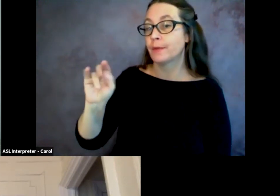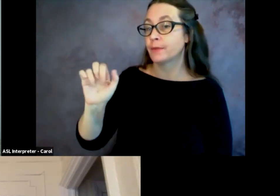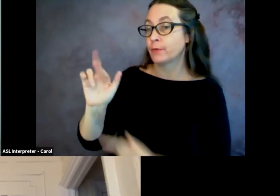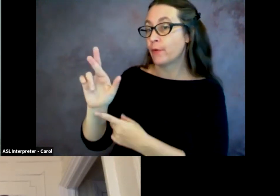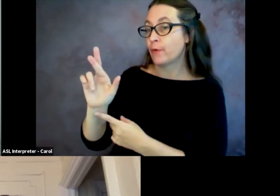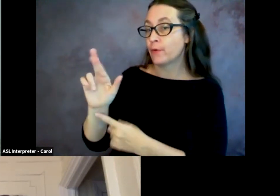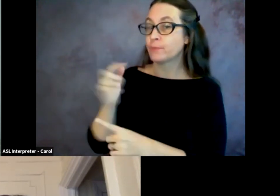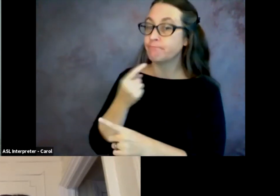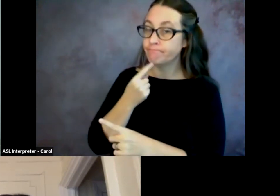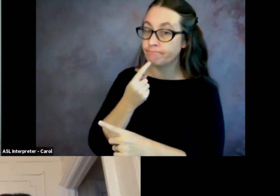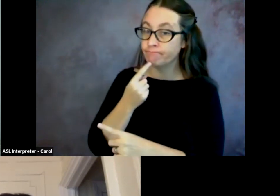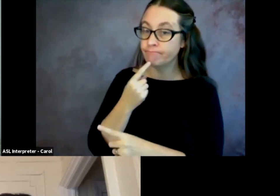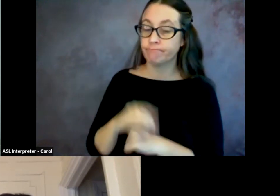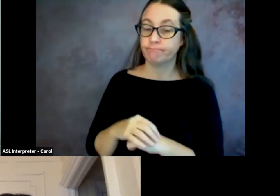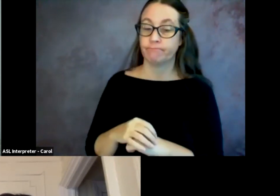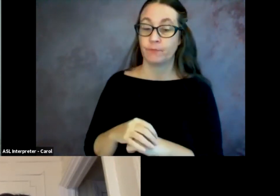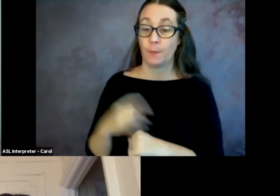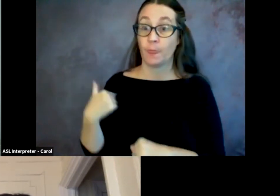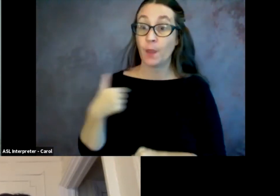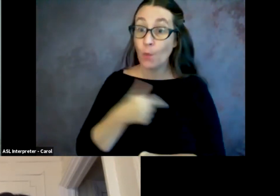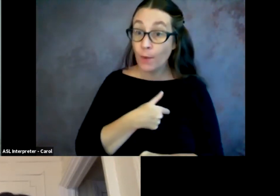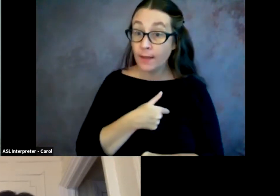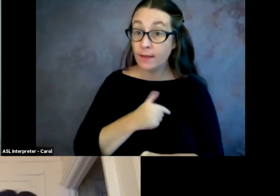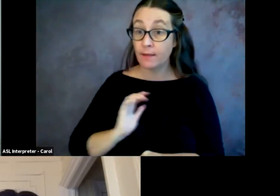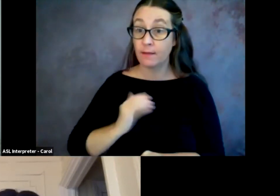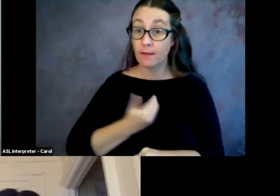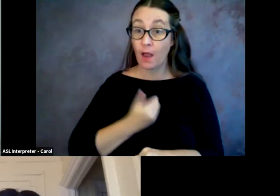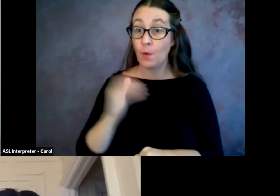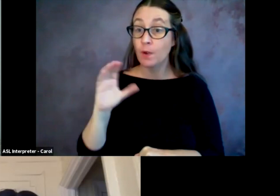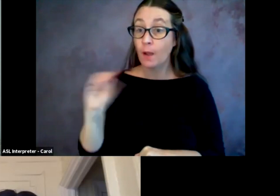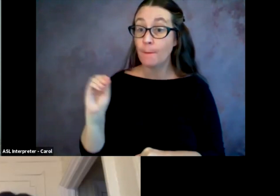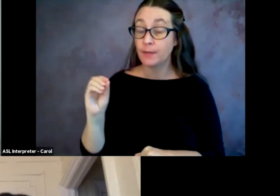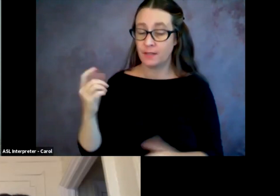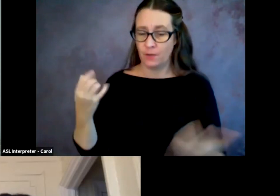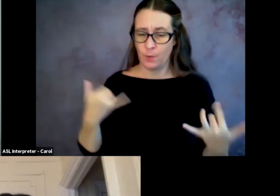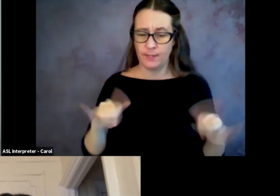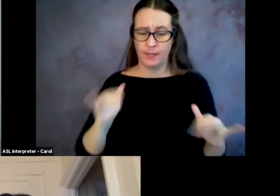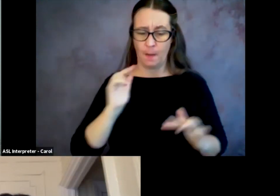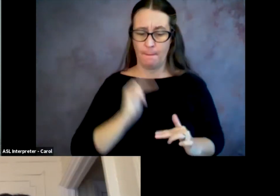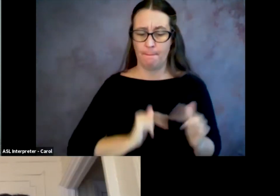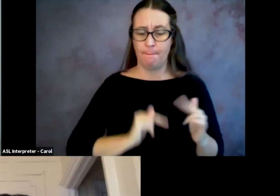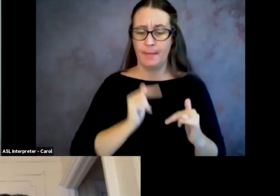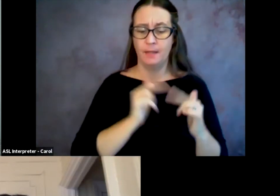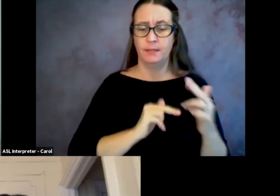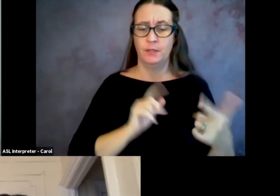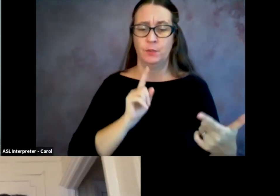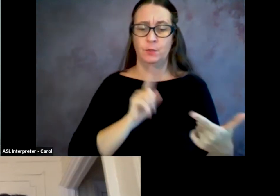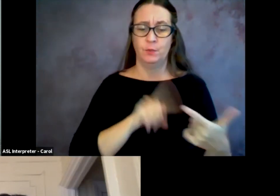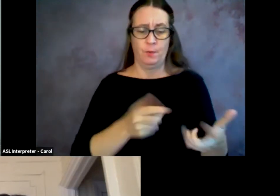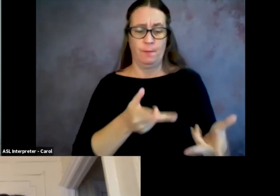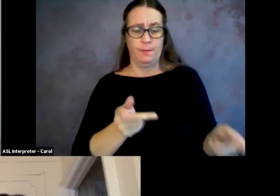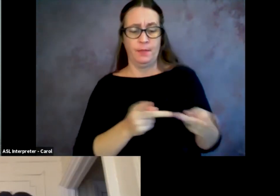we as a company are still building to a point that we think is